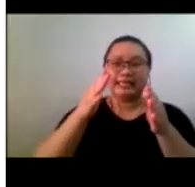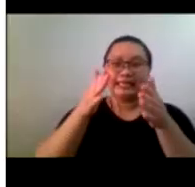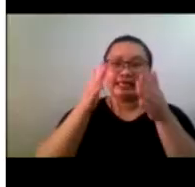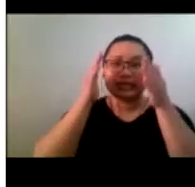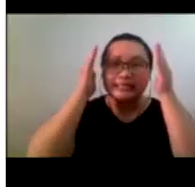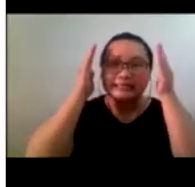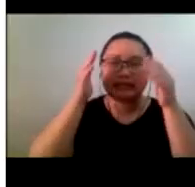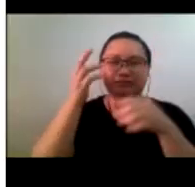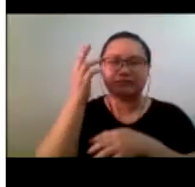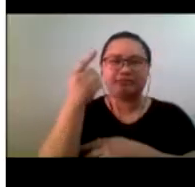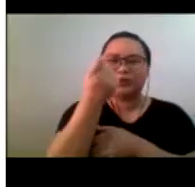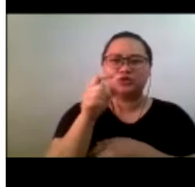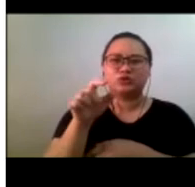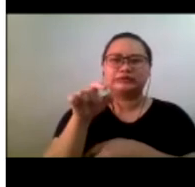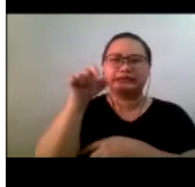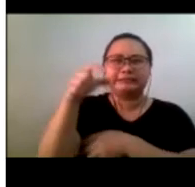understand. To know